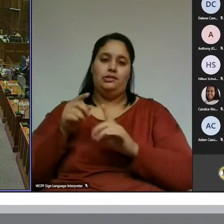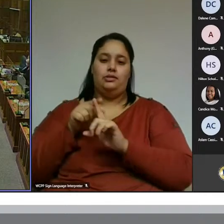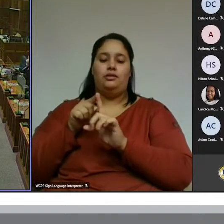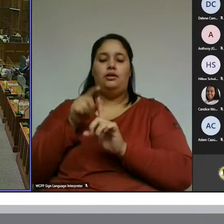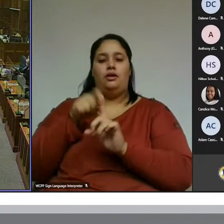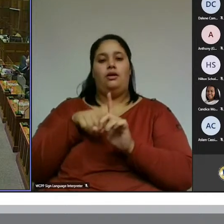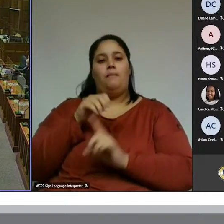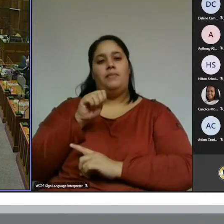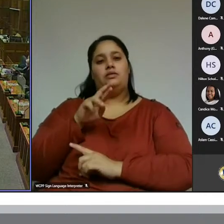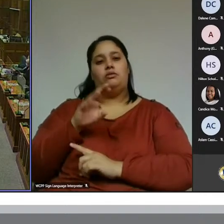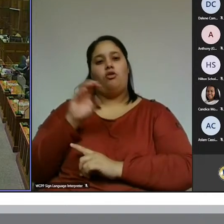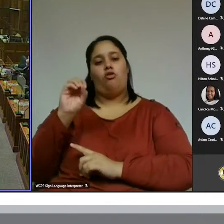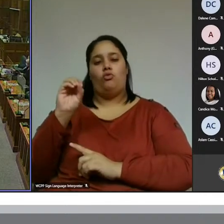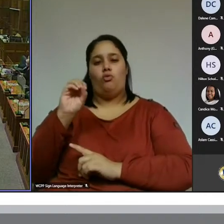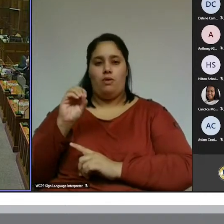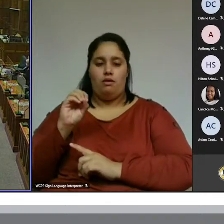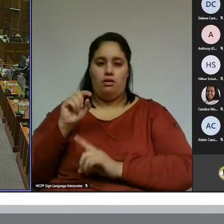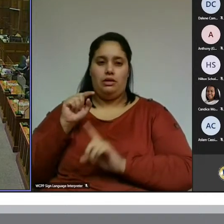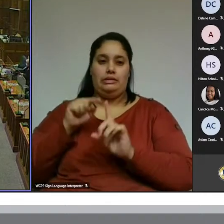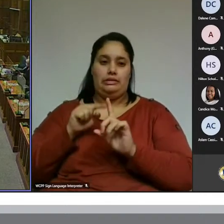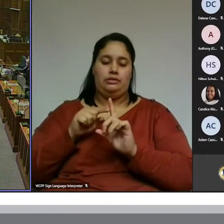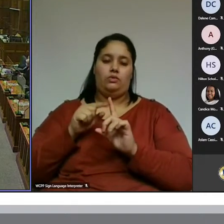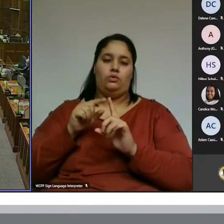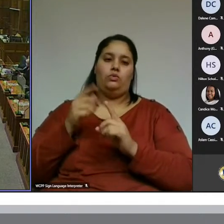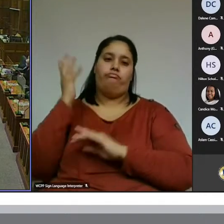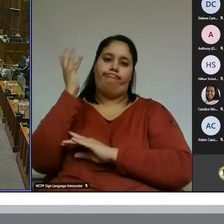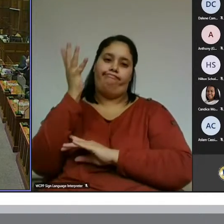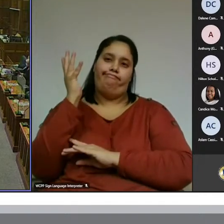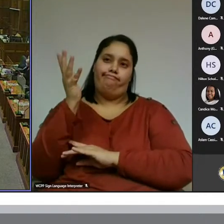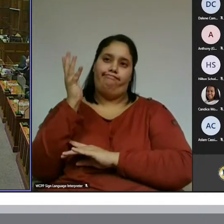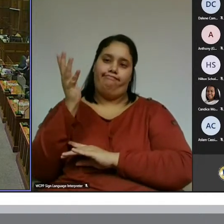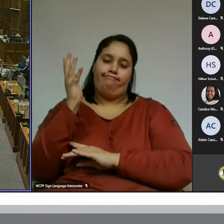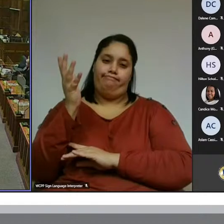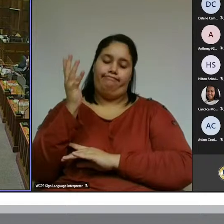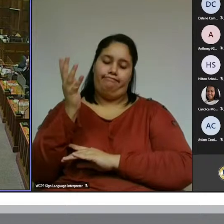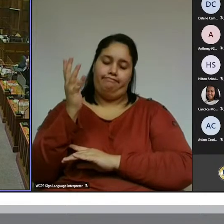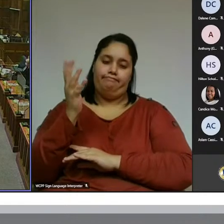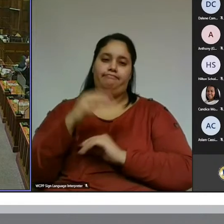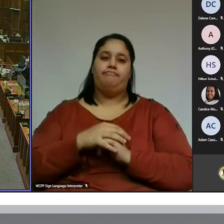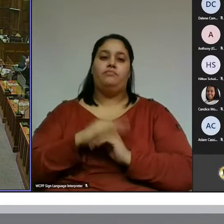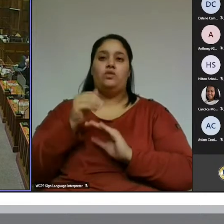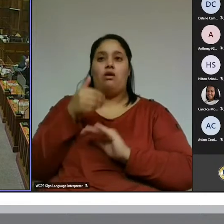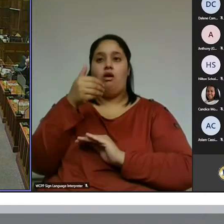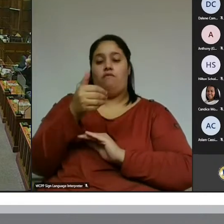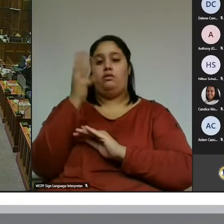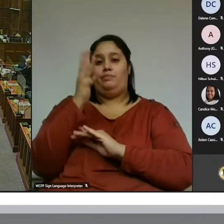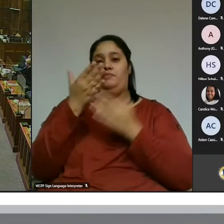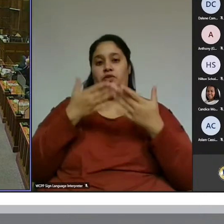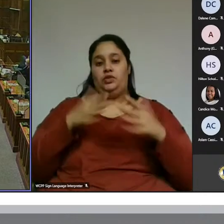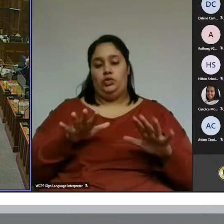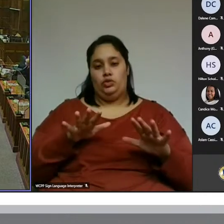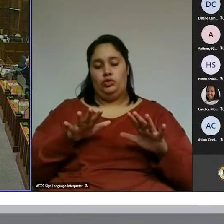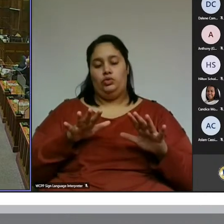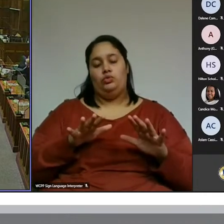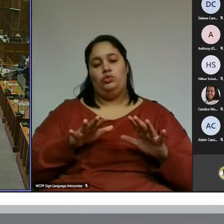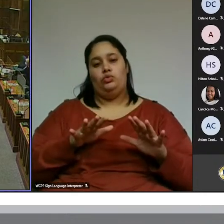Carl October, who will take us through a presentation, and thereafter